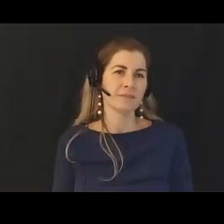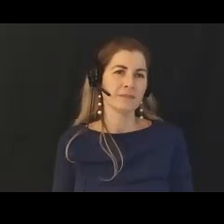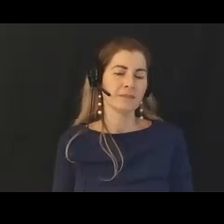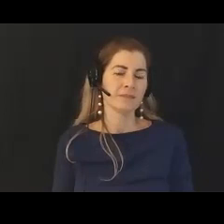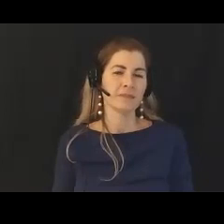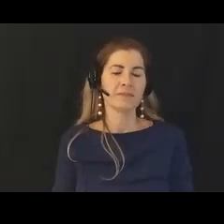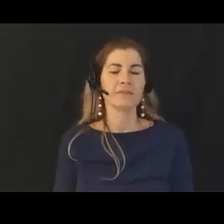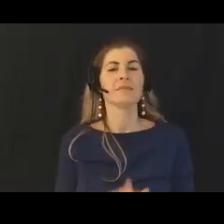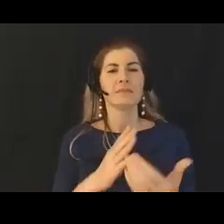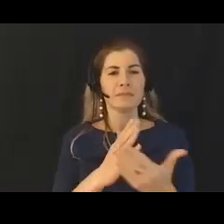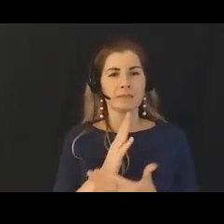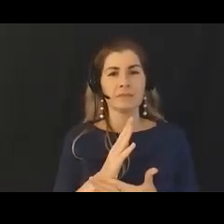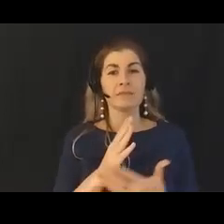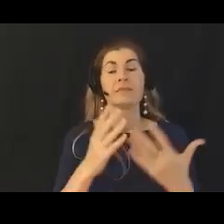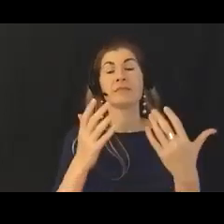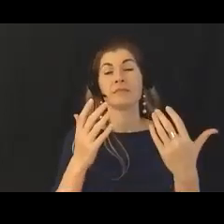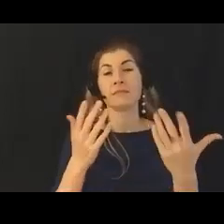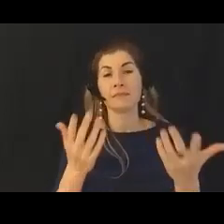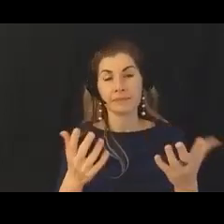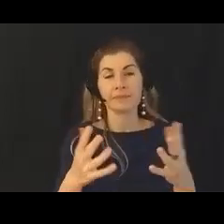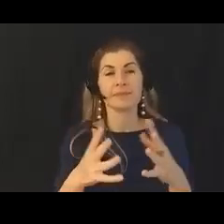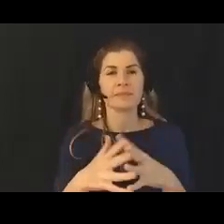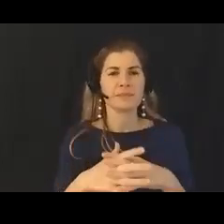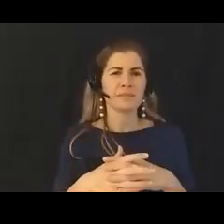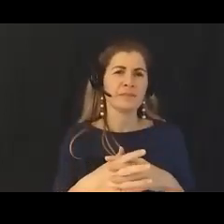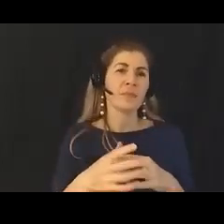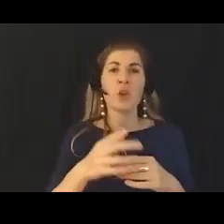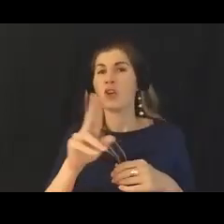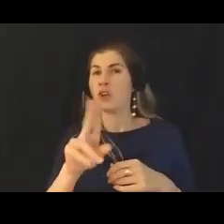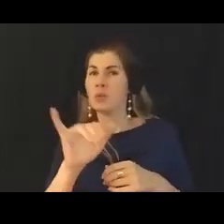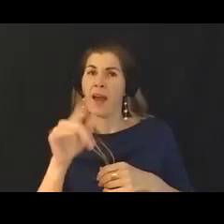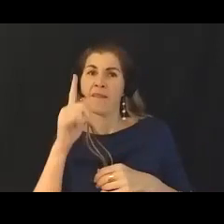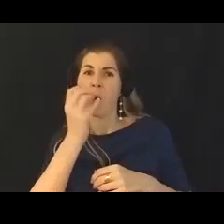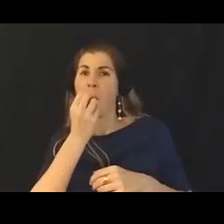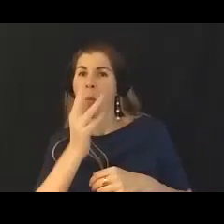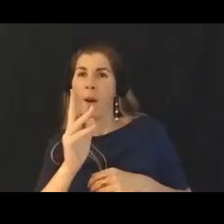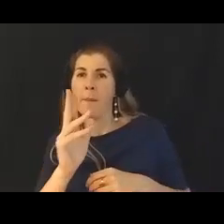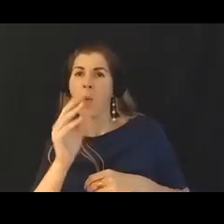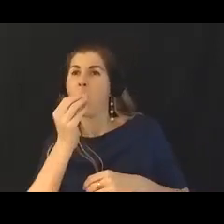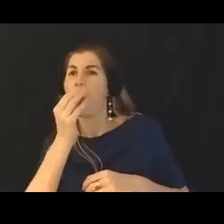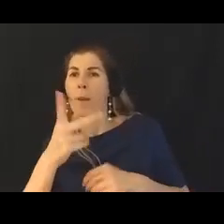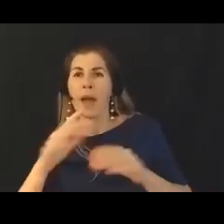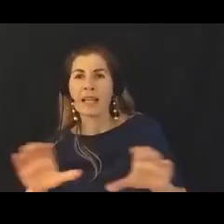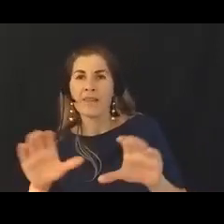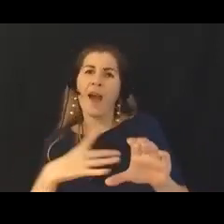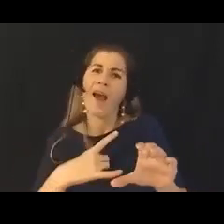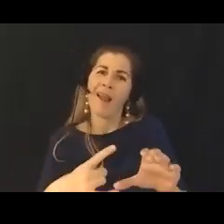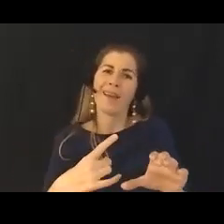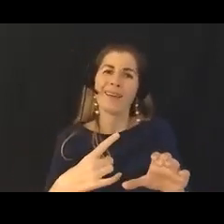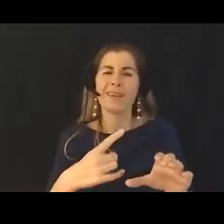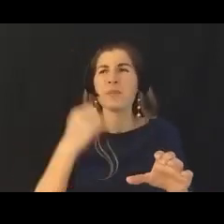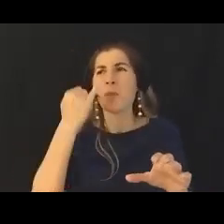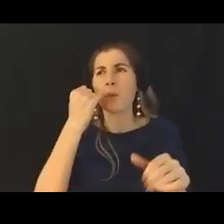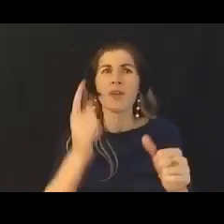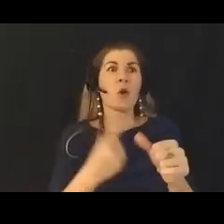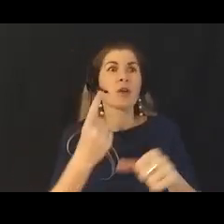All right, so that game, you can use it as a warm-up. I love using it as a warm-up, especially on the first day of a workshop or a class,